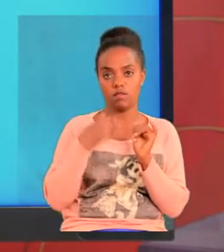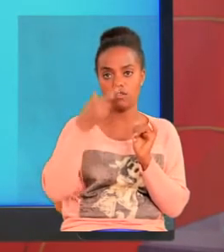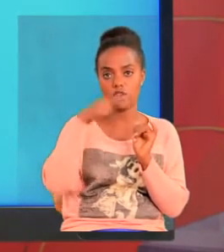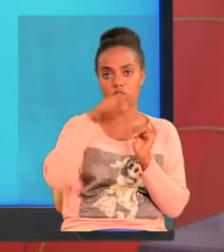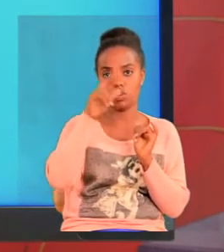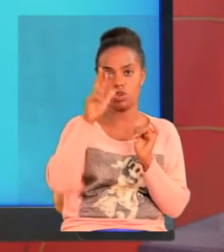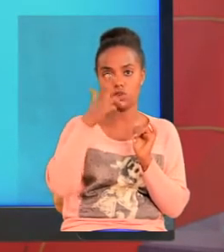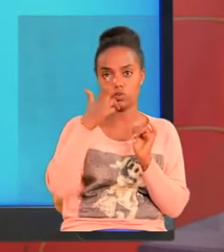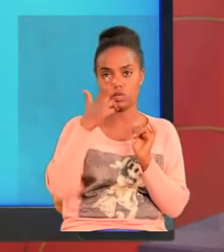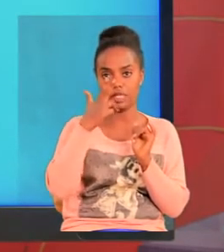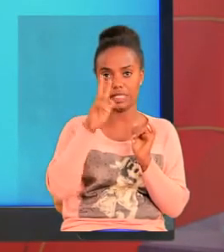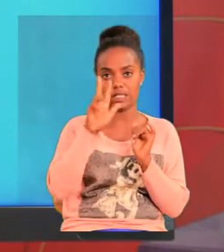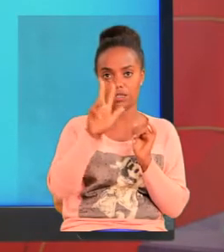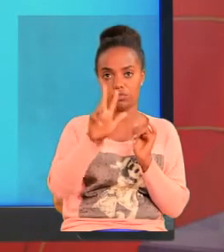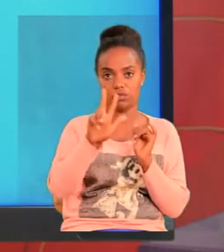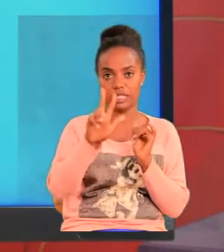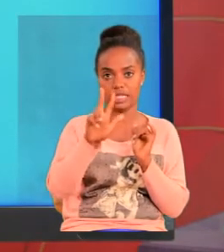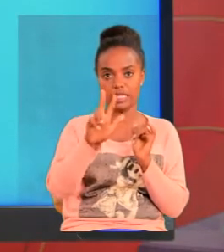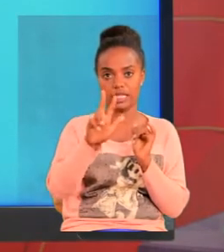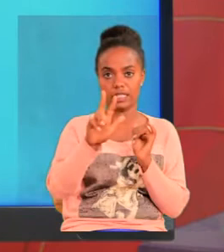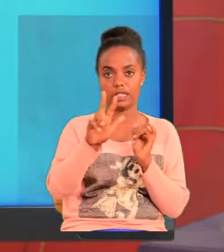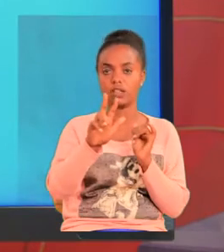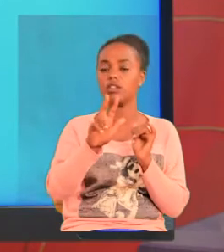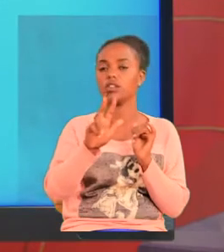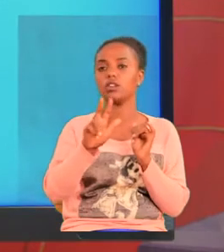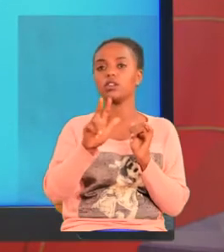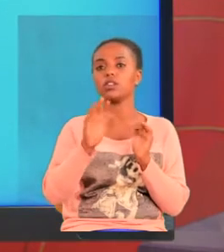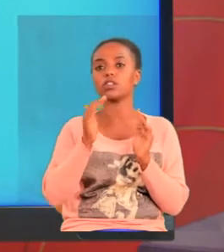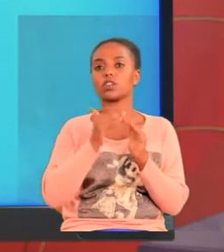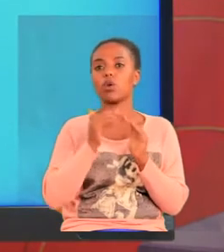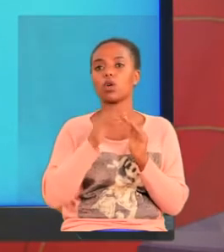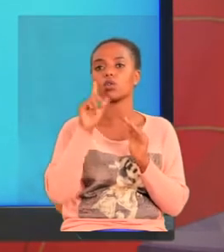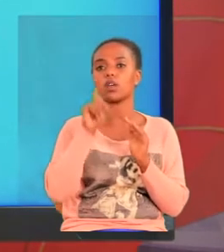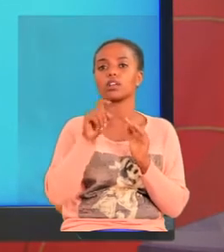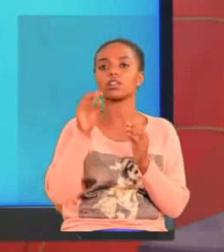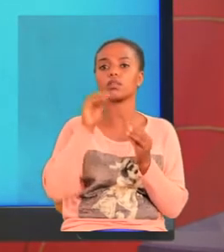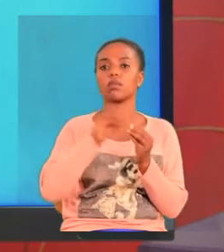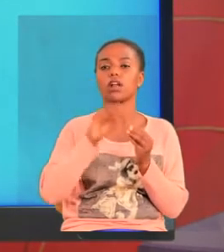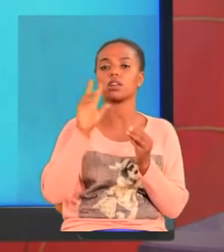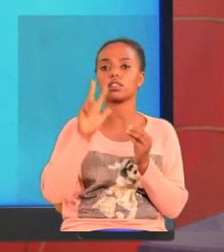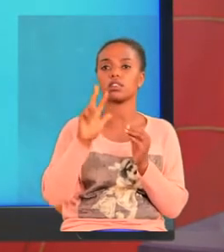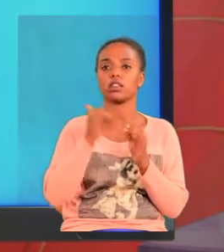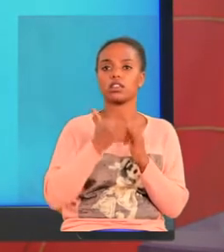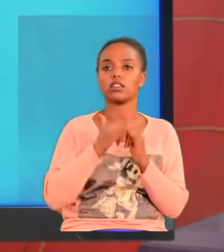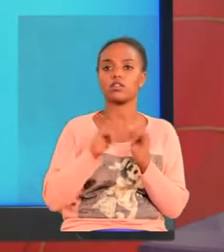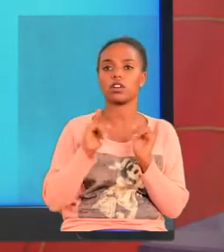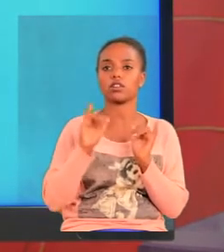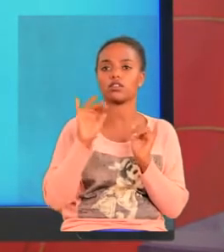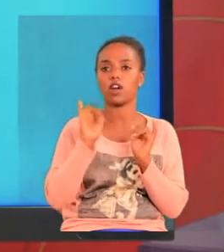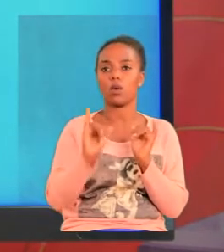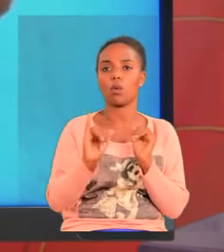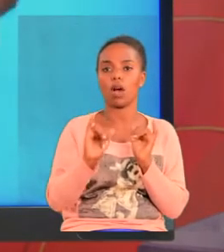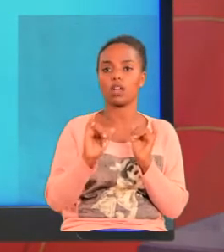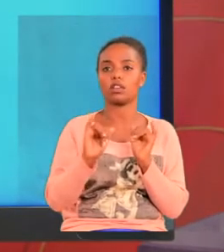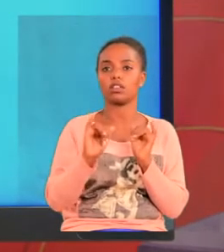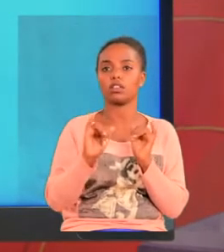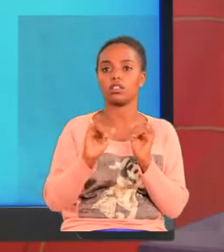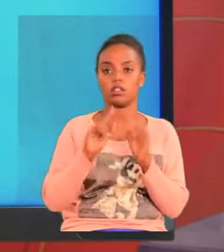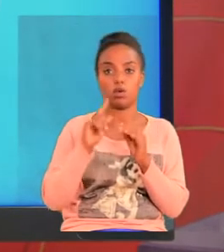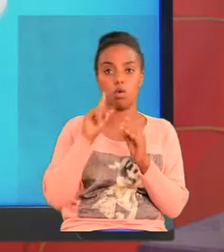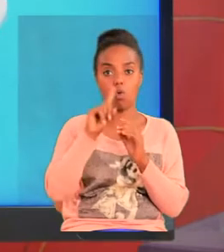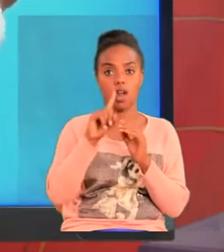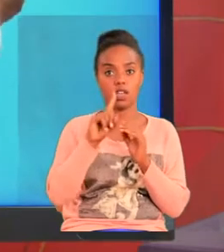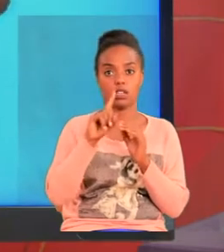tan 60 is root 3, this is equal to this, x plus 3 divided by y. We have one equation